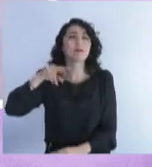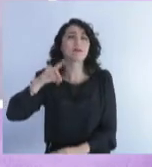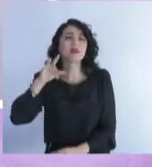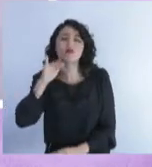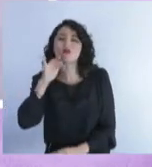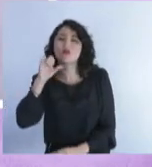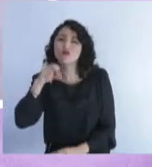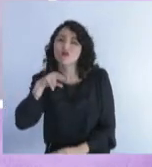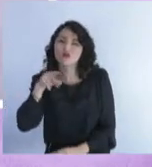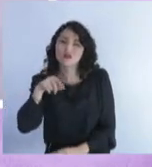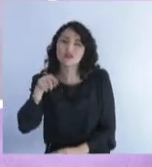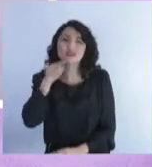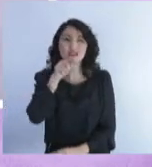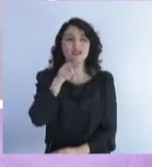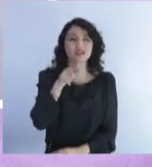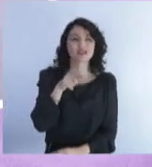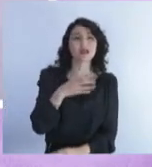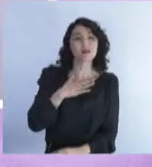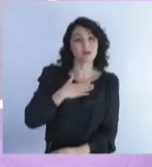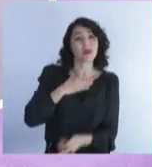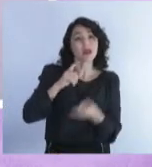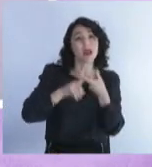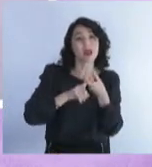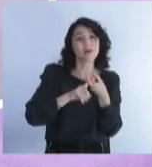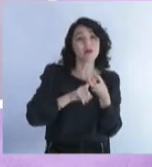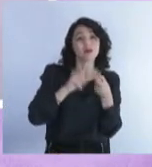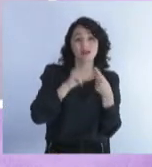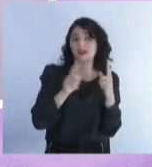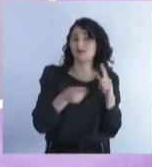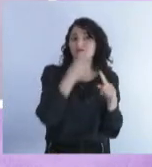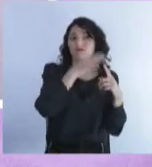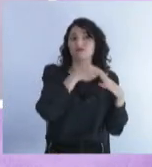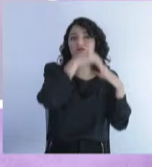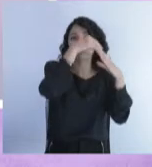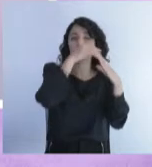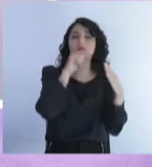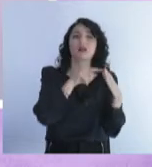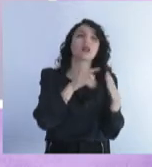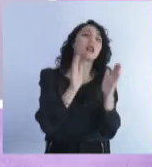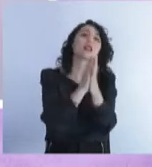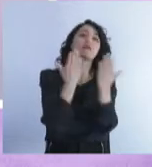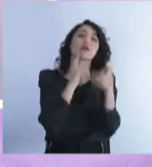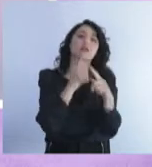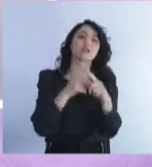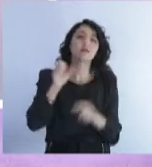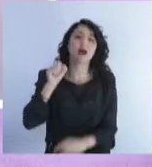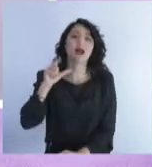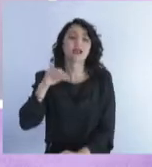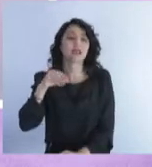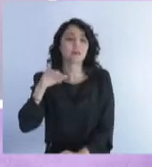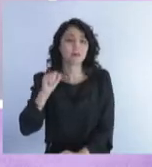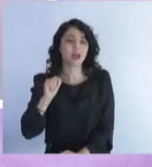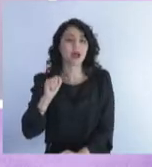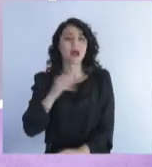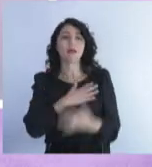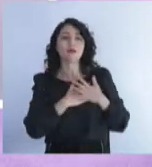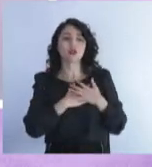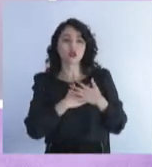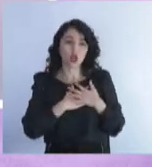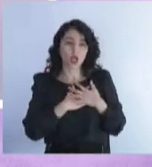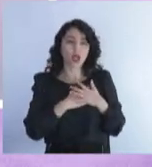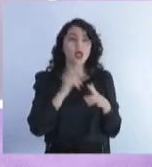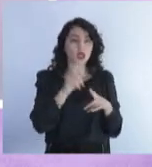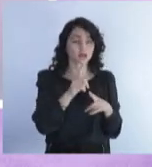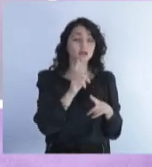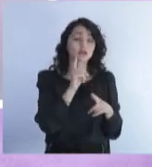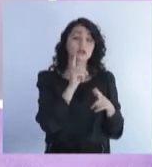my wife is a pioneer in this field. She wrote a book called Emotional Alchemy, Emocional Alchemia.